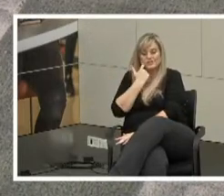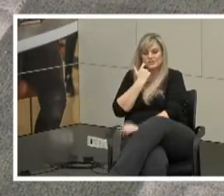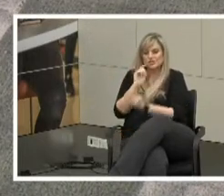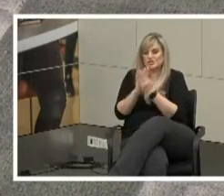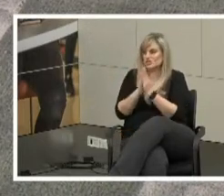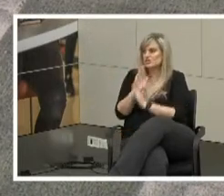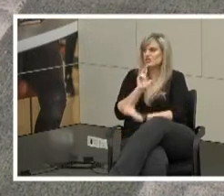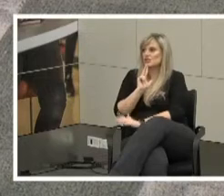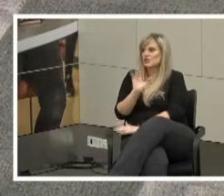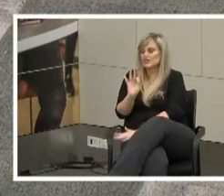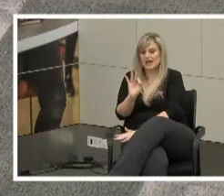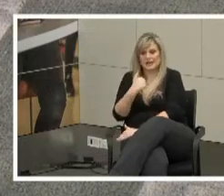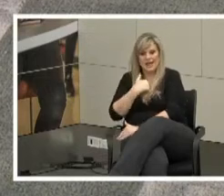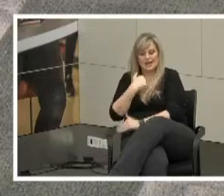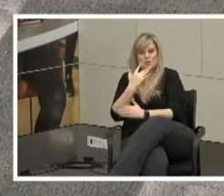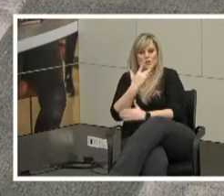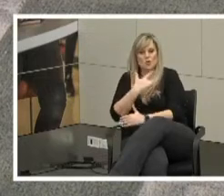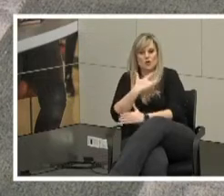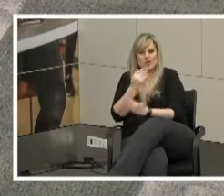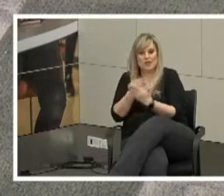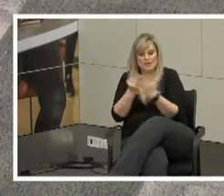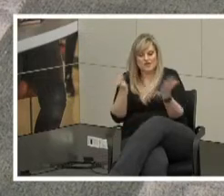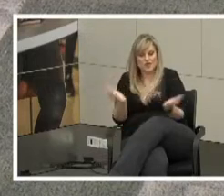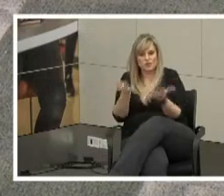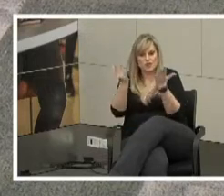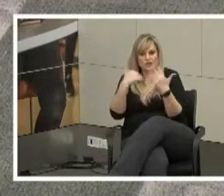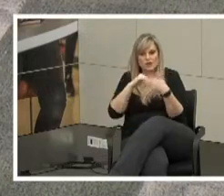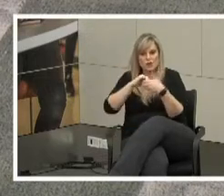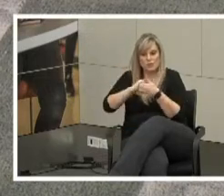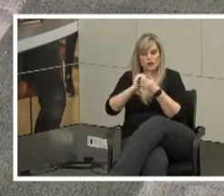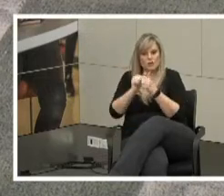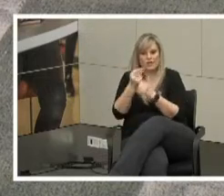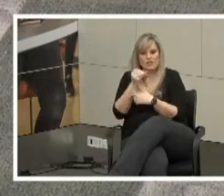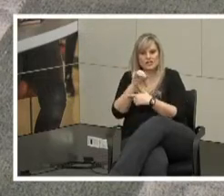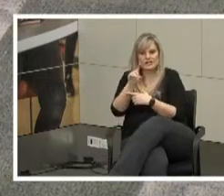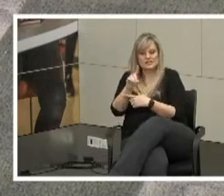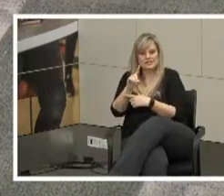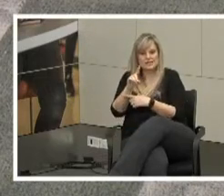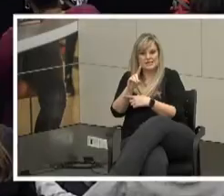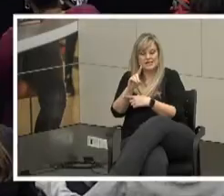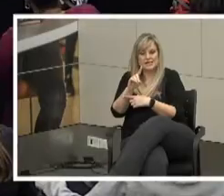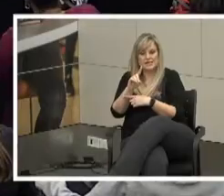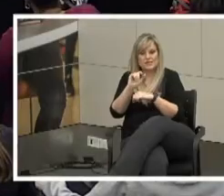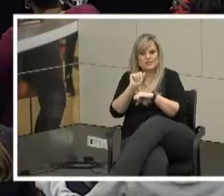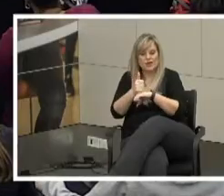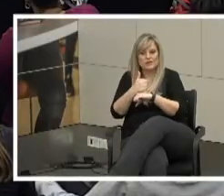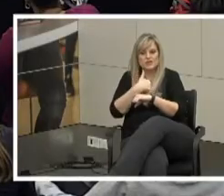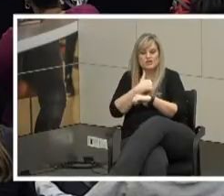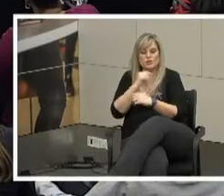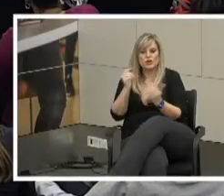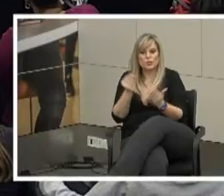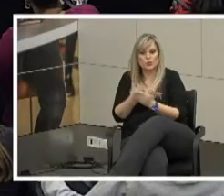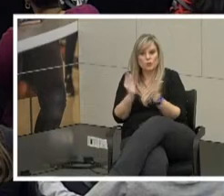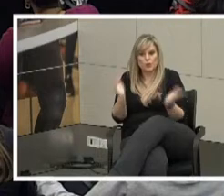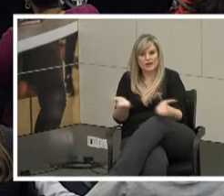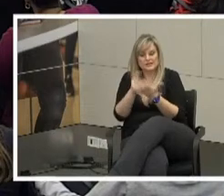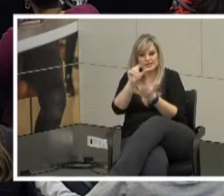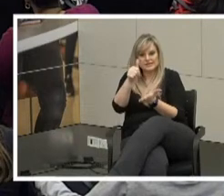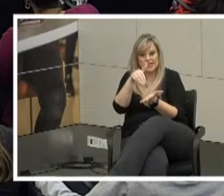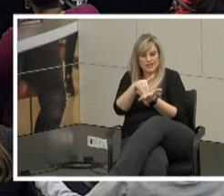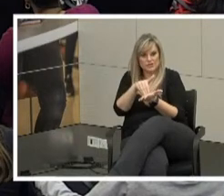had a and I with HD foundation we're raising $10,000